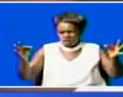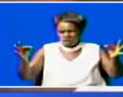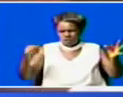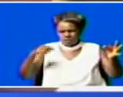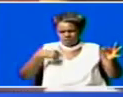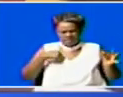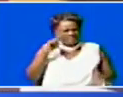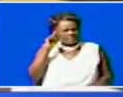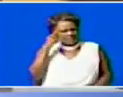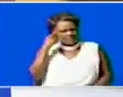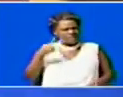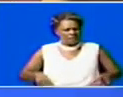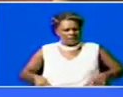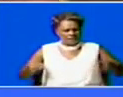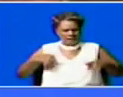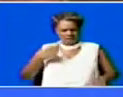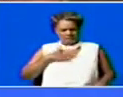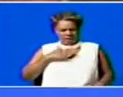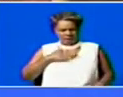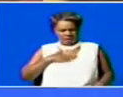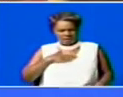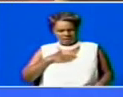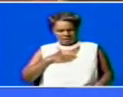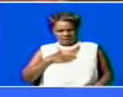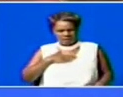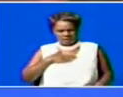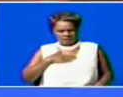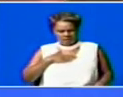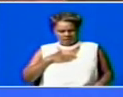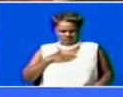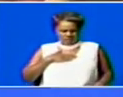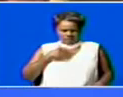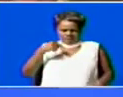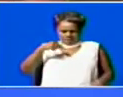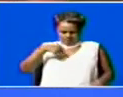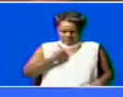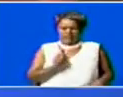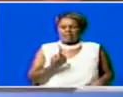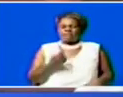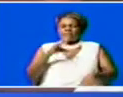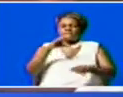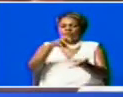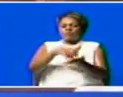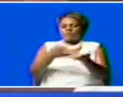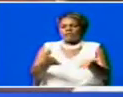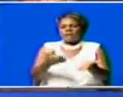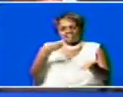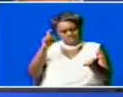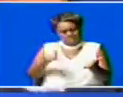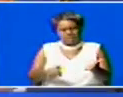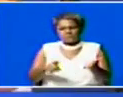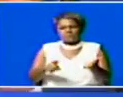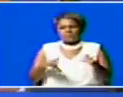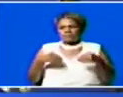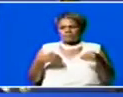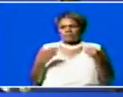kept on contemplating about my life, about the move, did it worth it? And I already found myself into it, and then I have to face it. I just